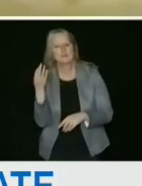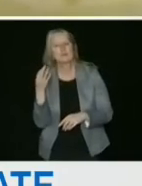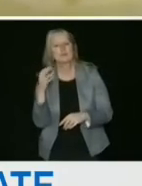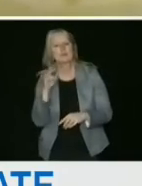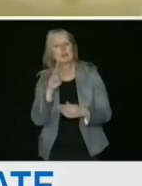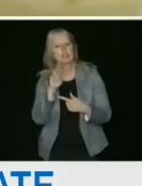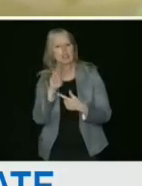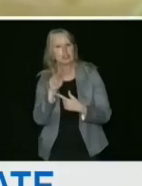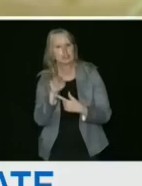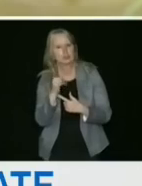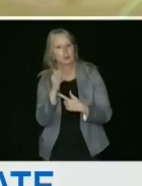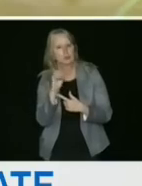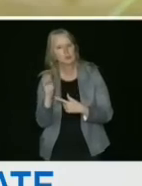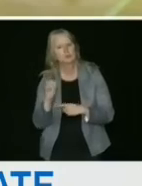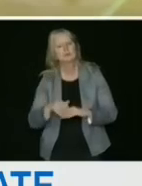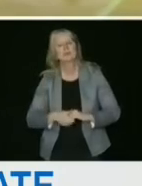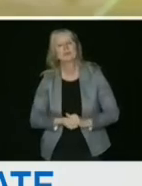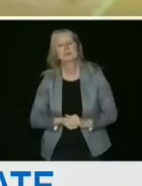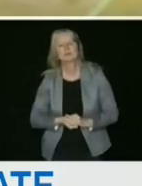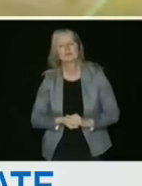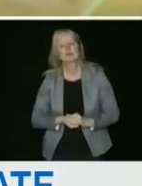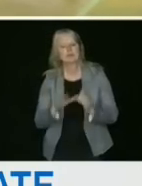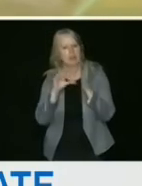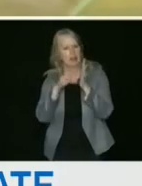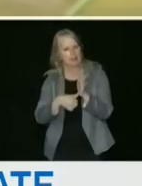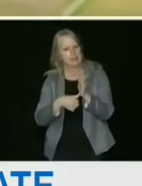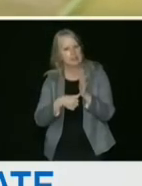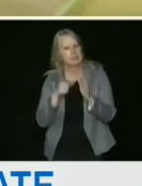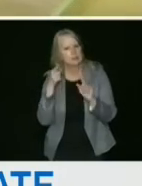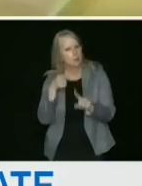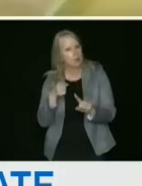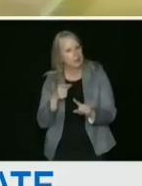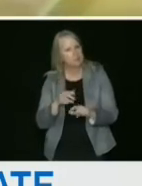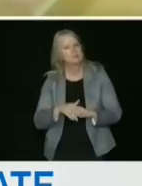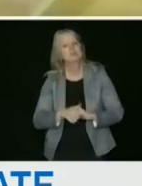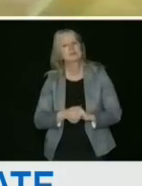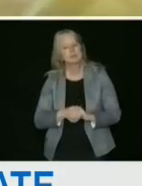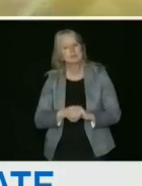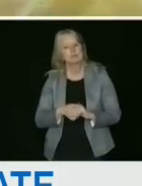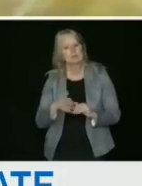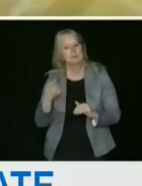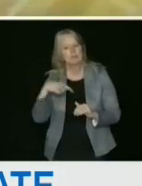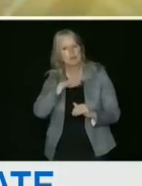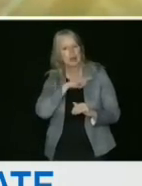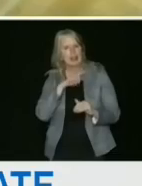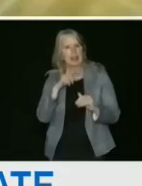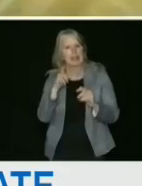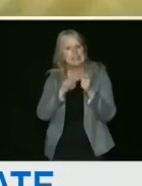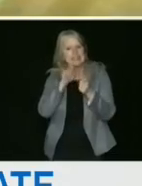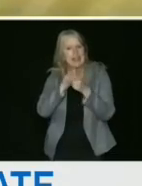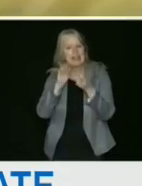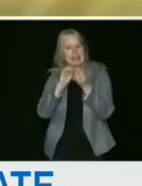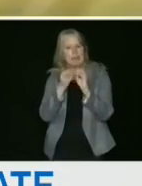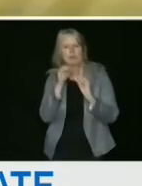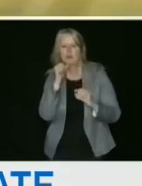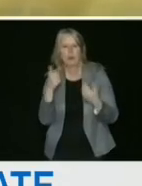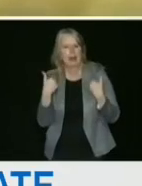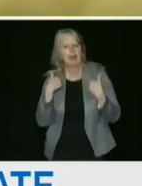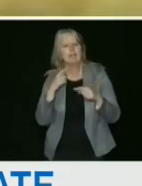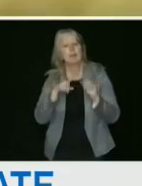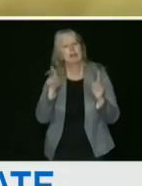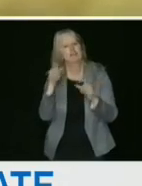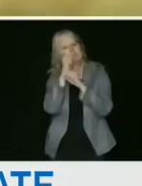But just to illustrate the point, but we don't have the exact figures.